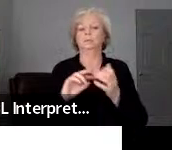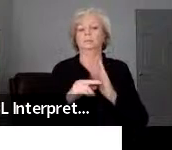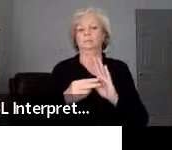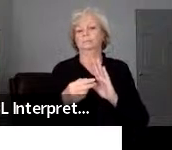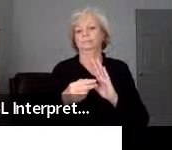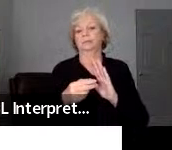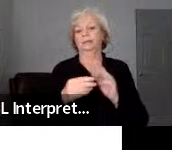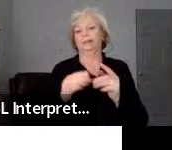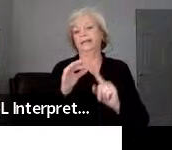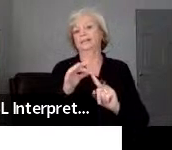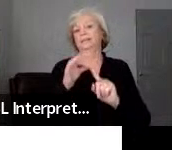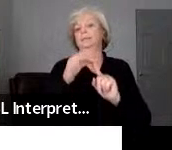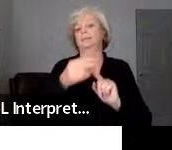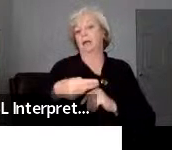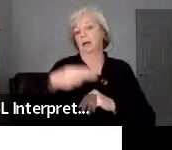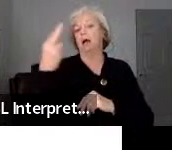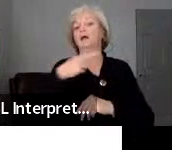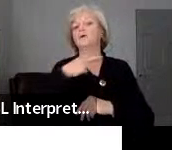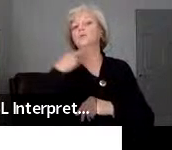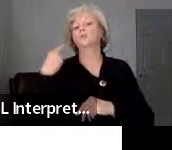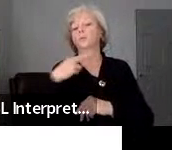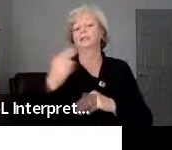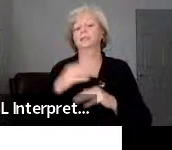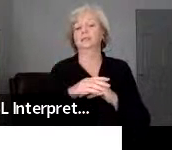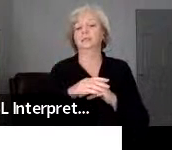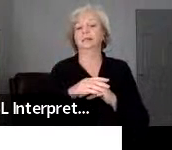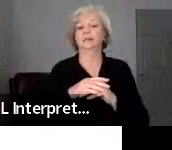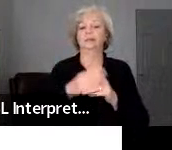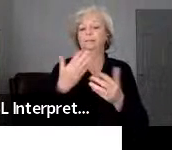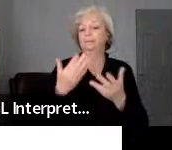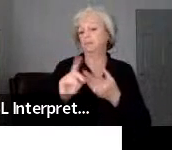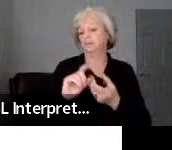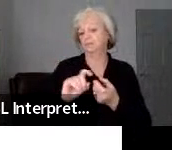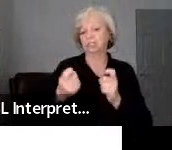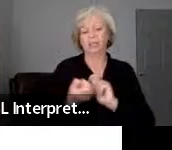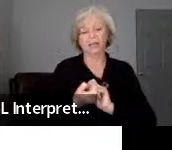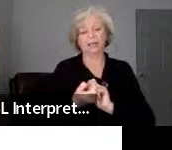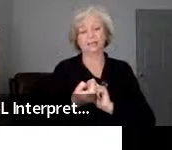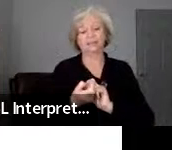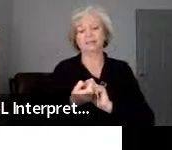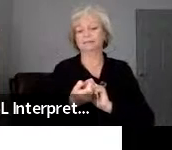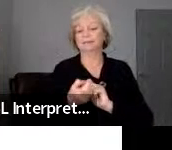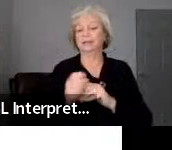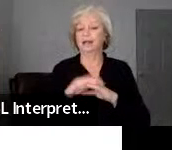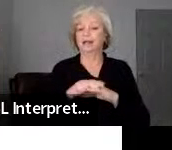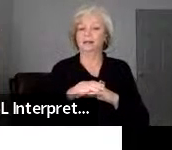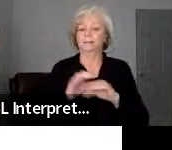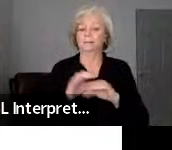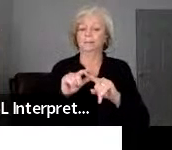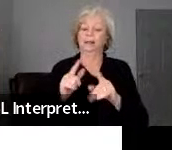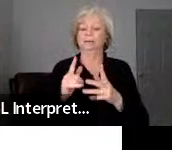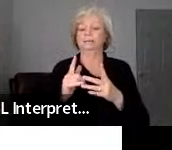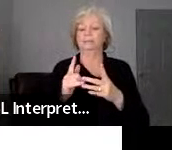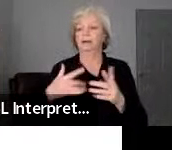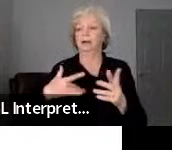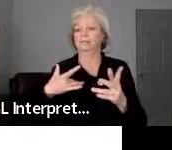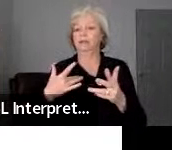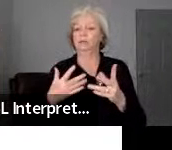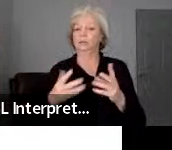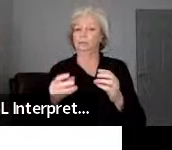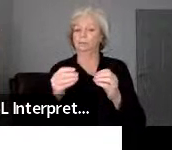groups, and maybe those will look the same as they are now. Maybe that'll change a little bit. There'll be more and more access